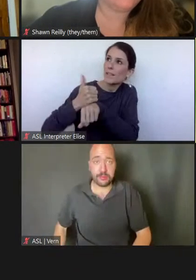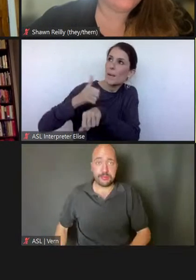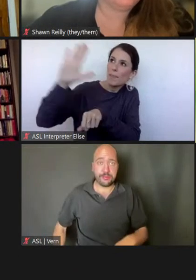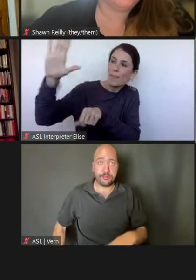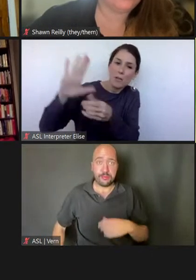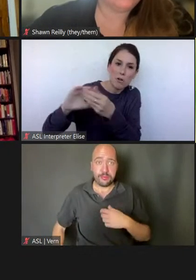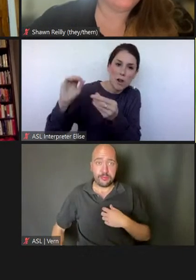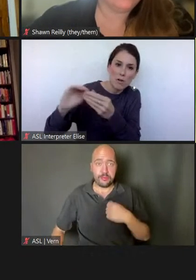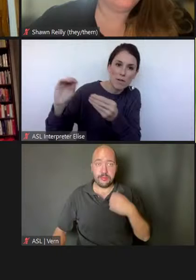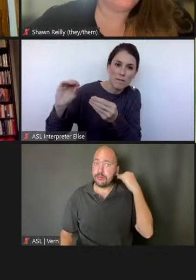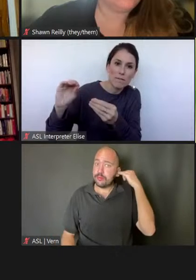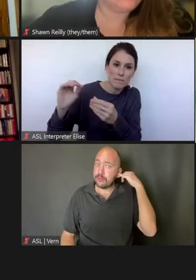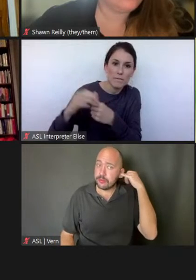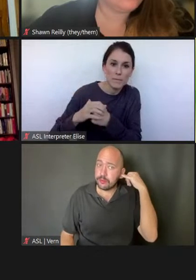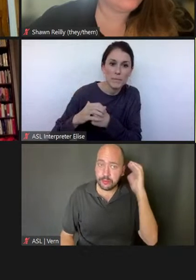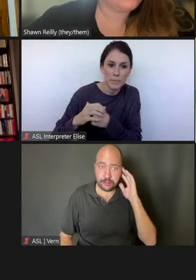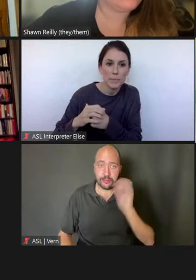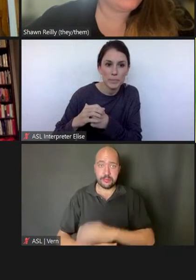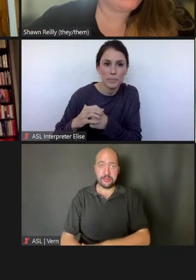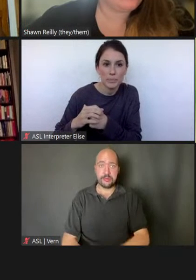narratives.